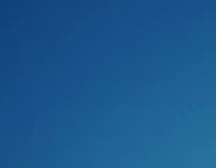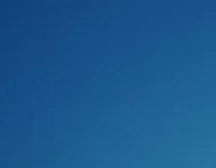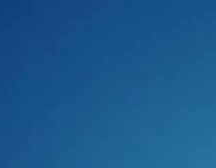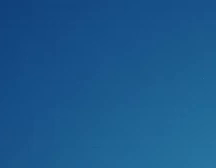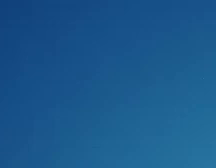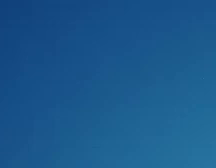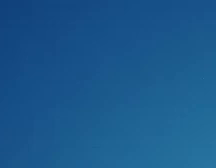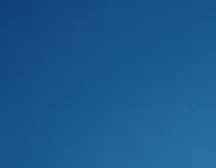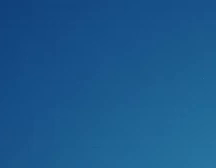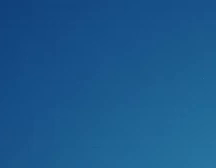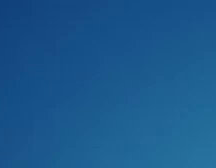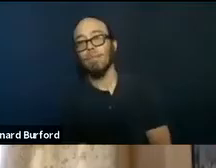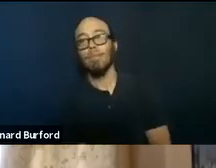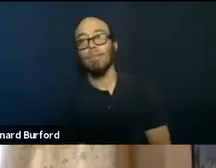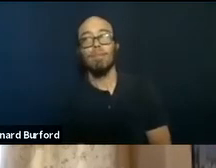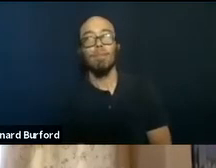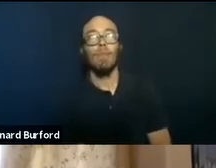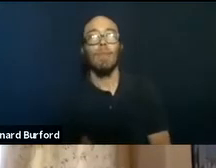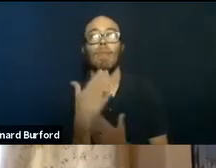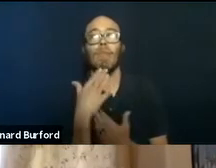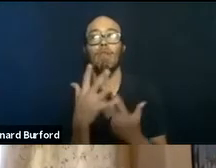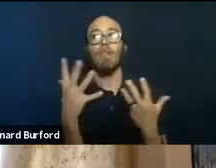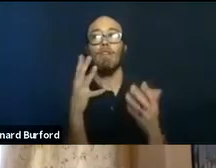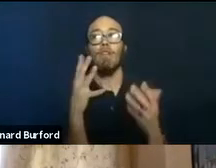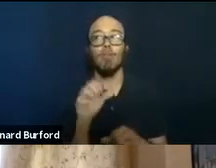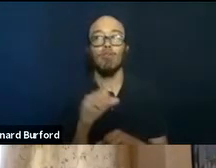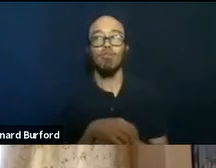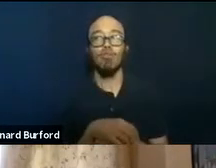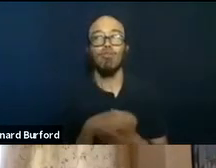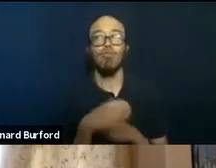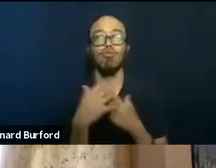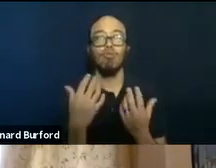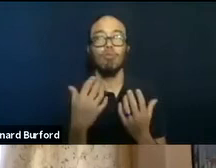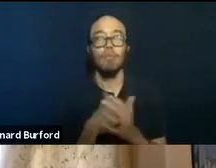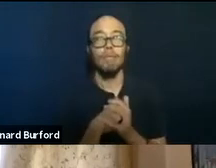Great. Thank you very, very, very much.